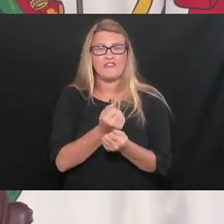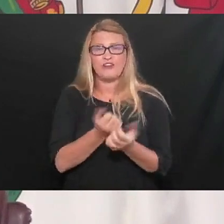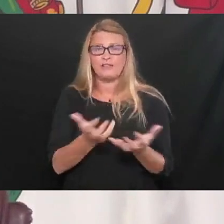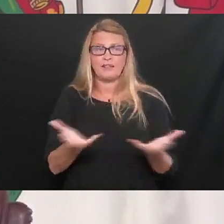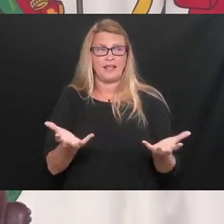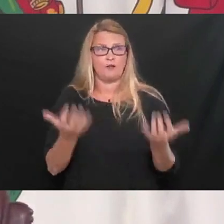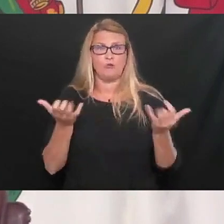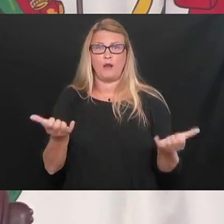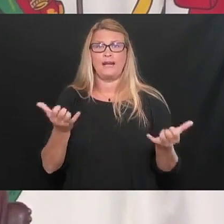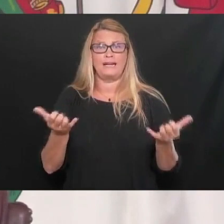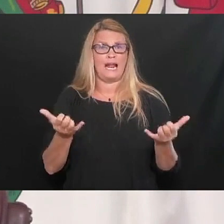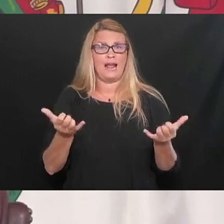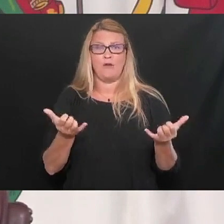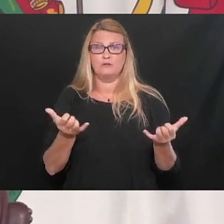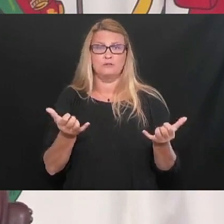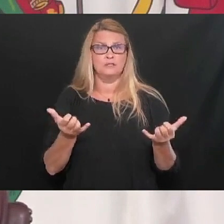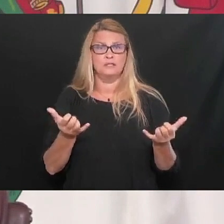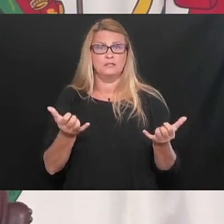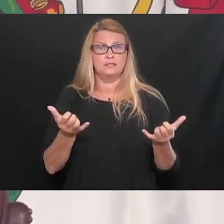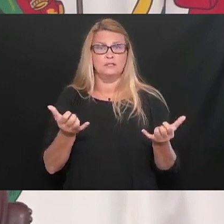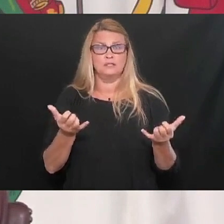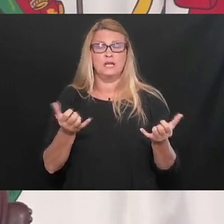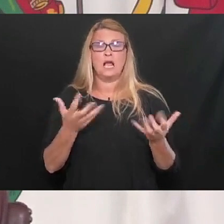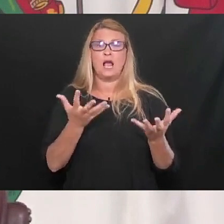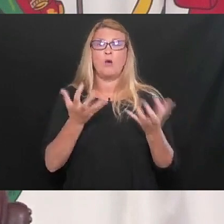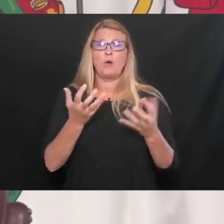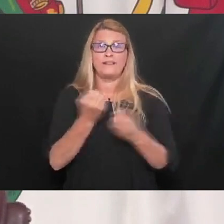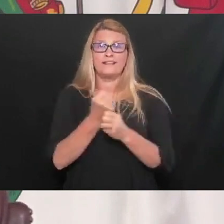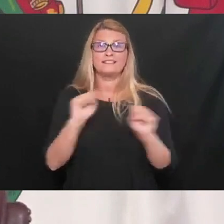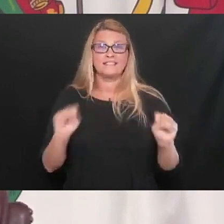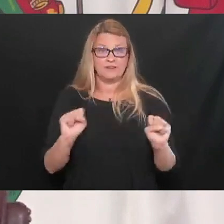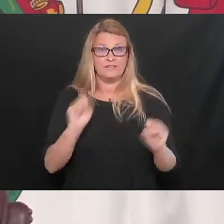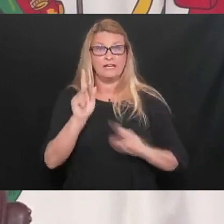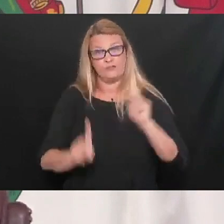table. And first and foremost, I'm going to look after the safety of our people.